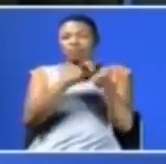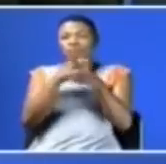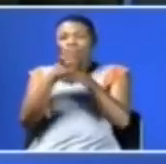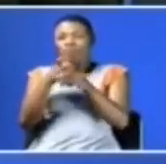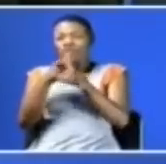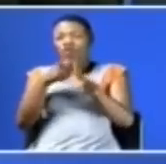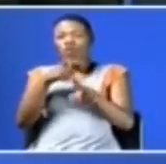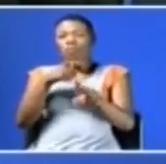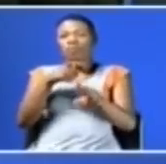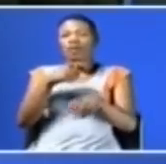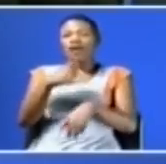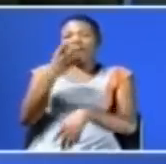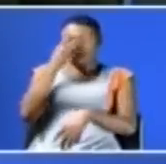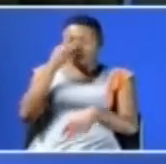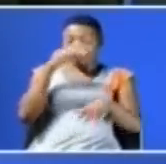deputy president's side, perhaps